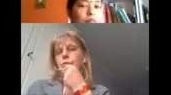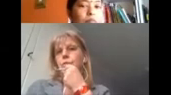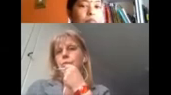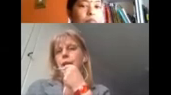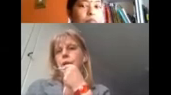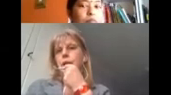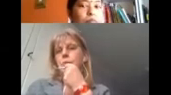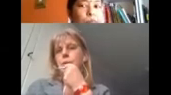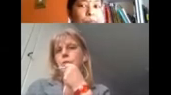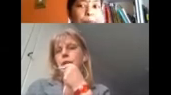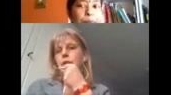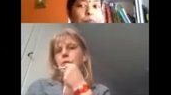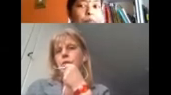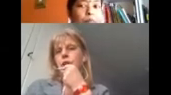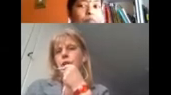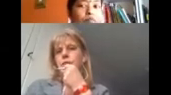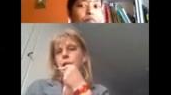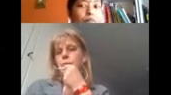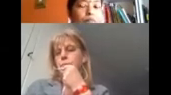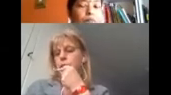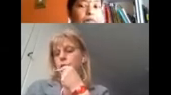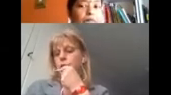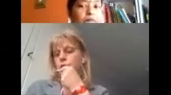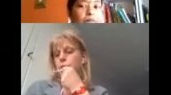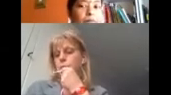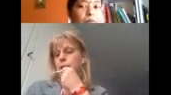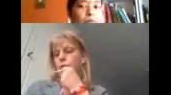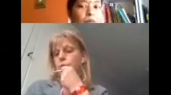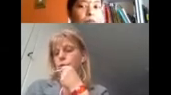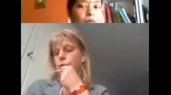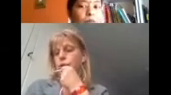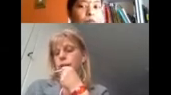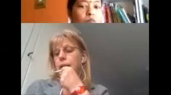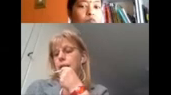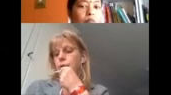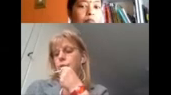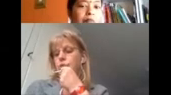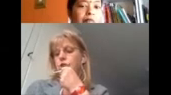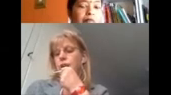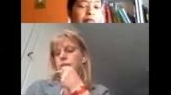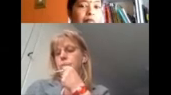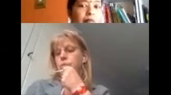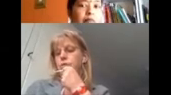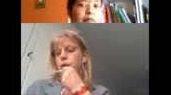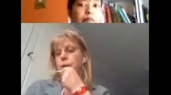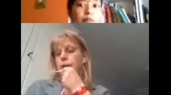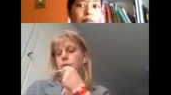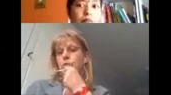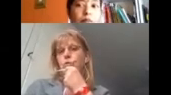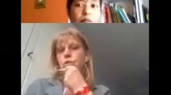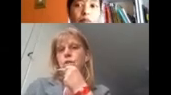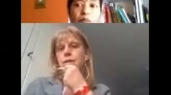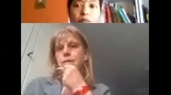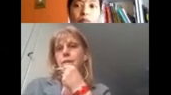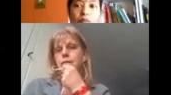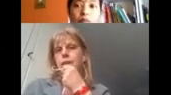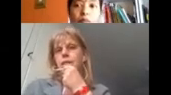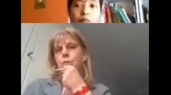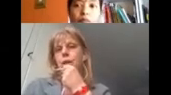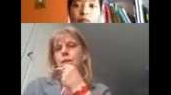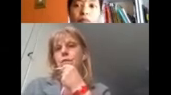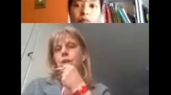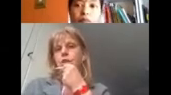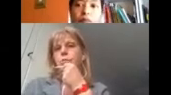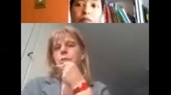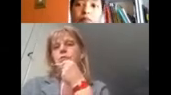those getting people to take those very early steps about the hooks that might be helpful, and also share some feedback and stories, insights, anything